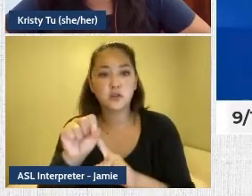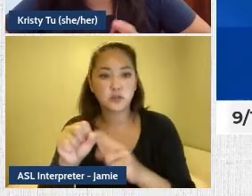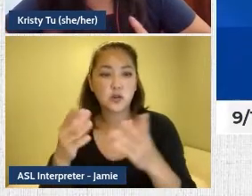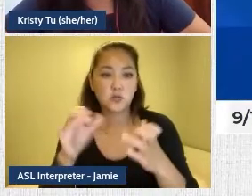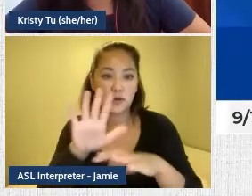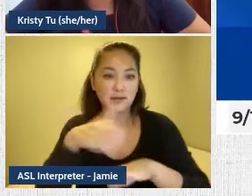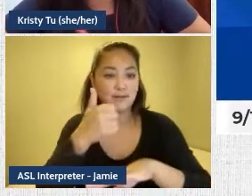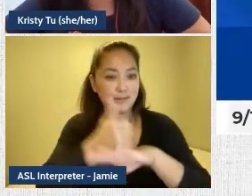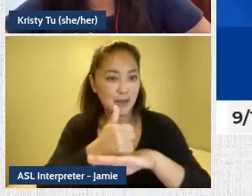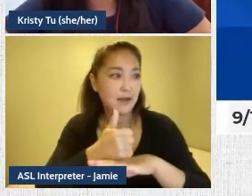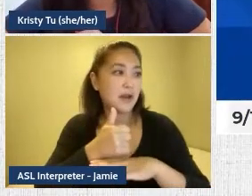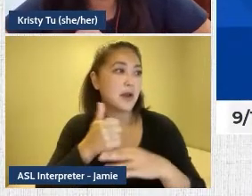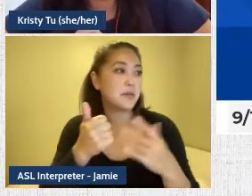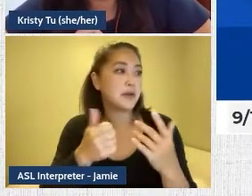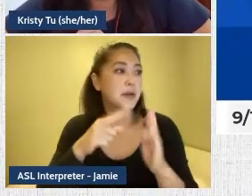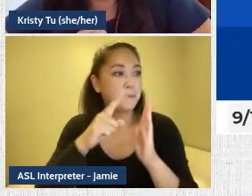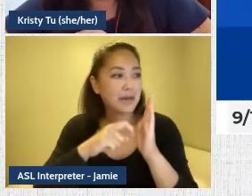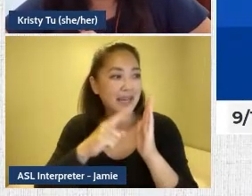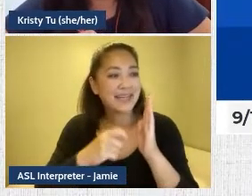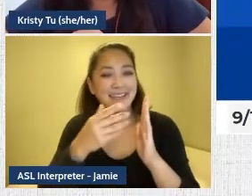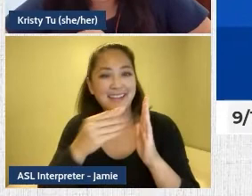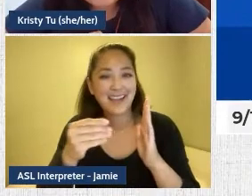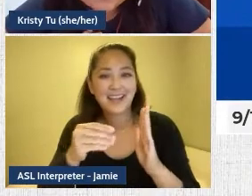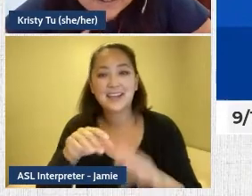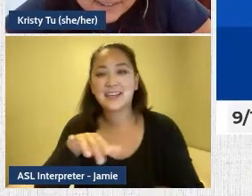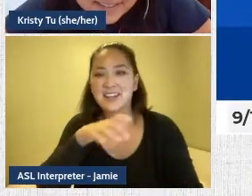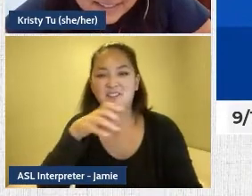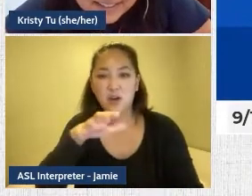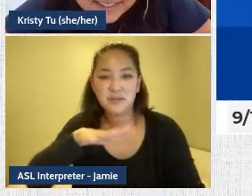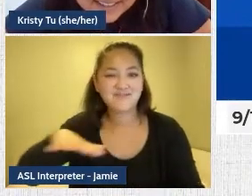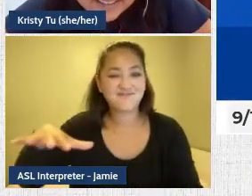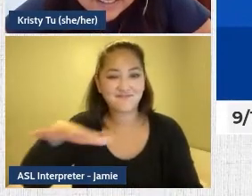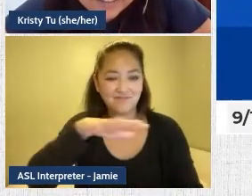and Agriculture. So that's where the name came from. Fantastic. So